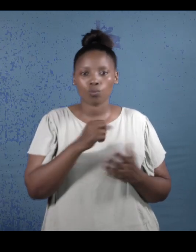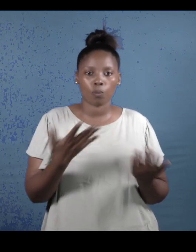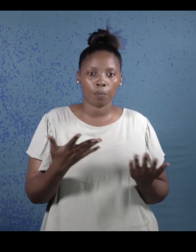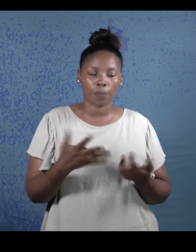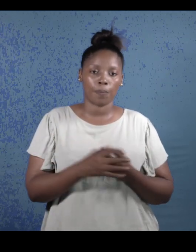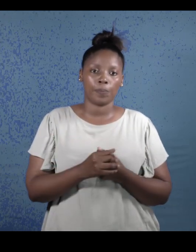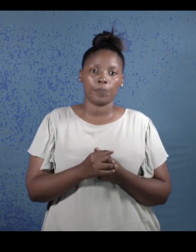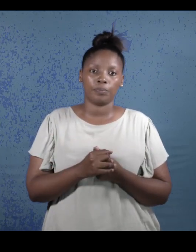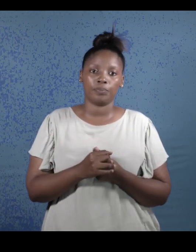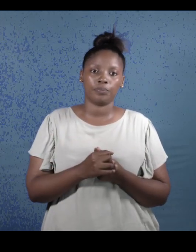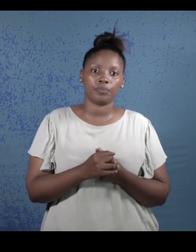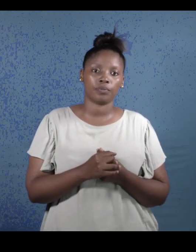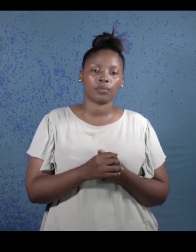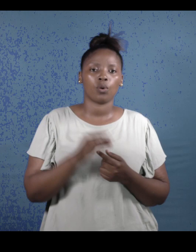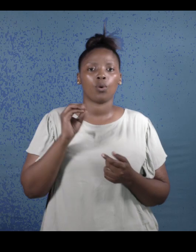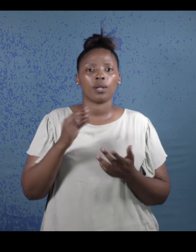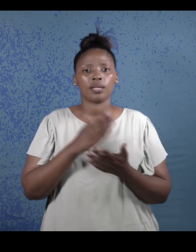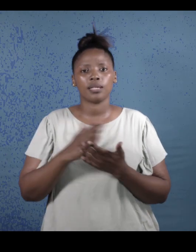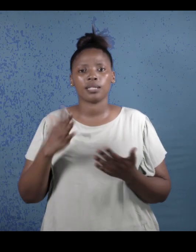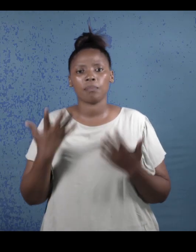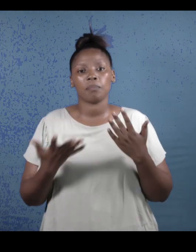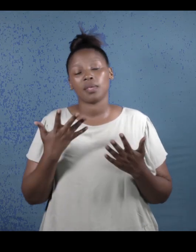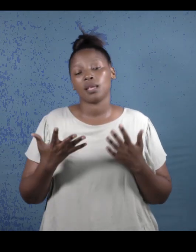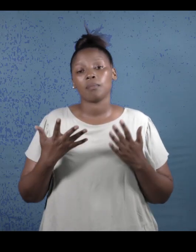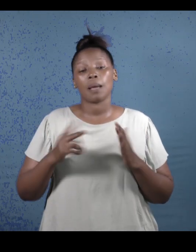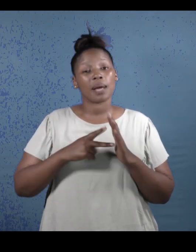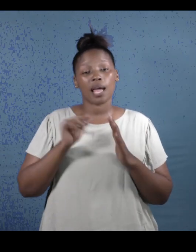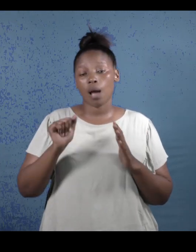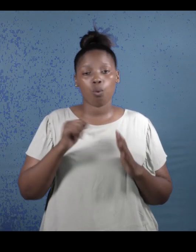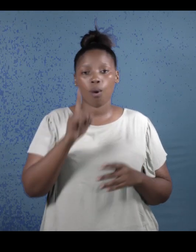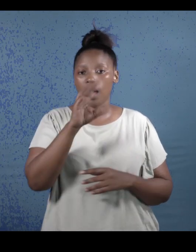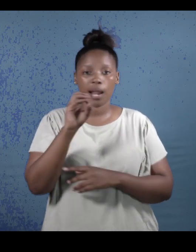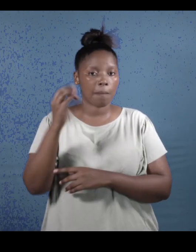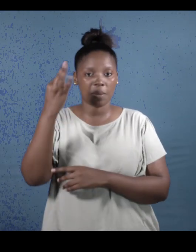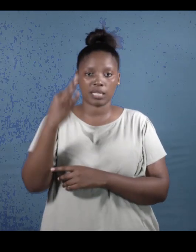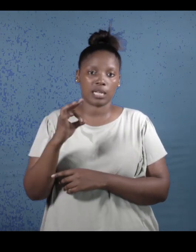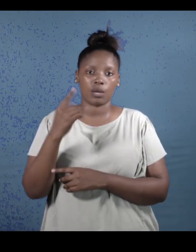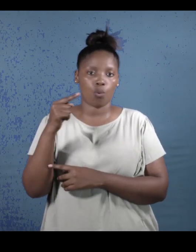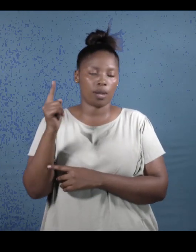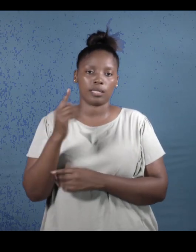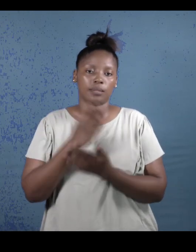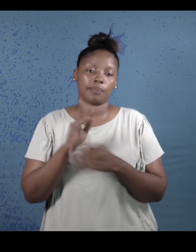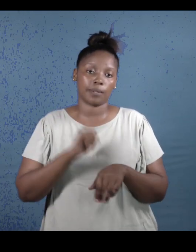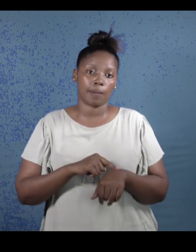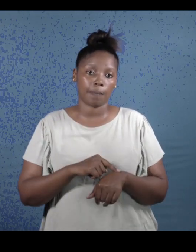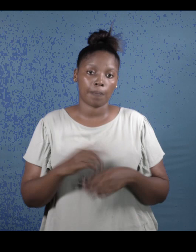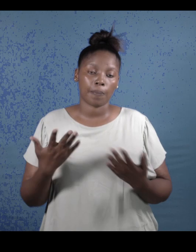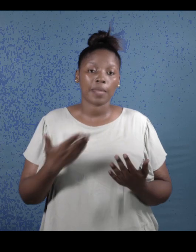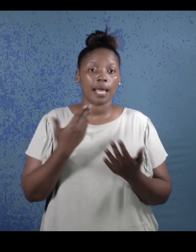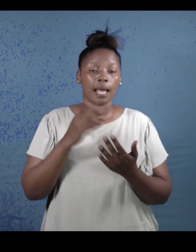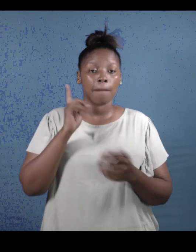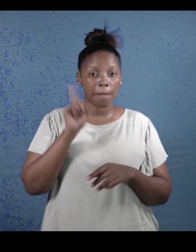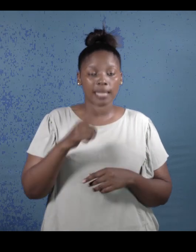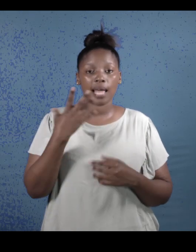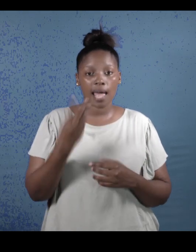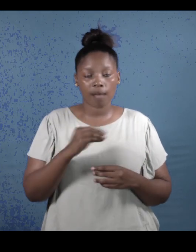you know for certain is that your plan is not 100% right. Contingency or plan Bs need to be built